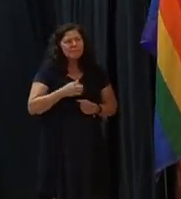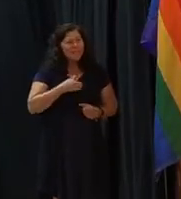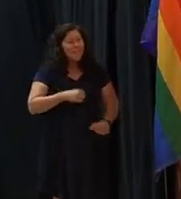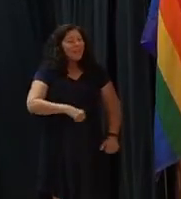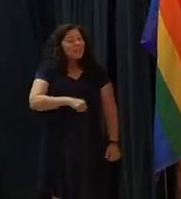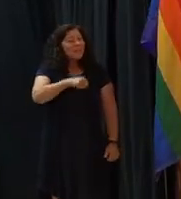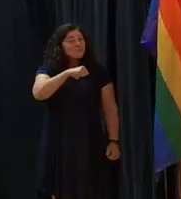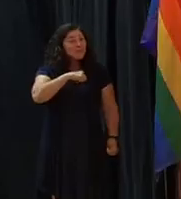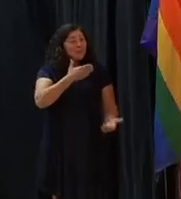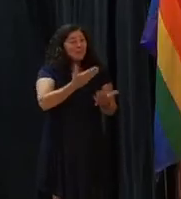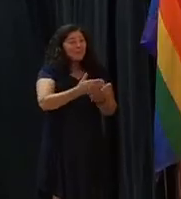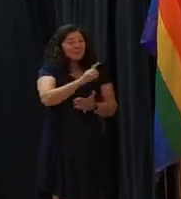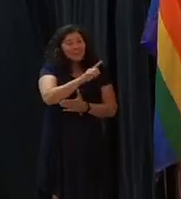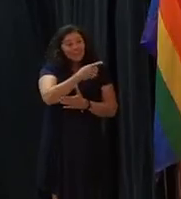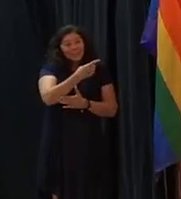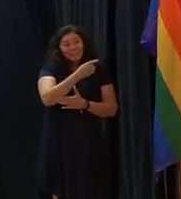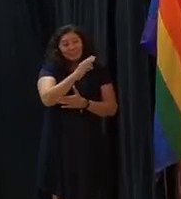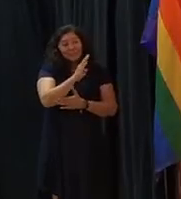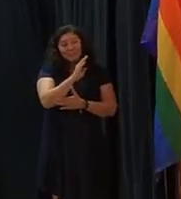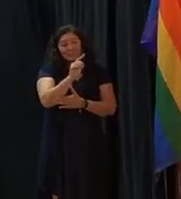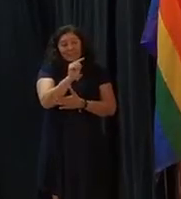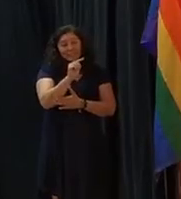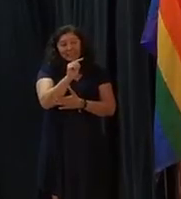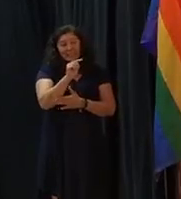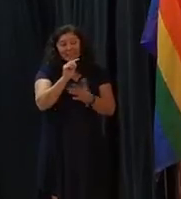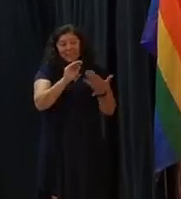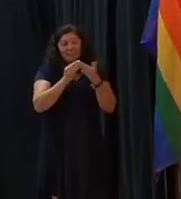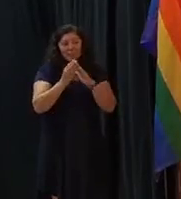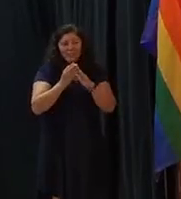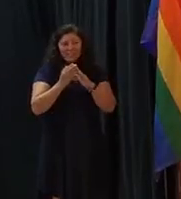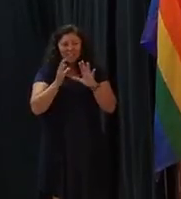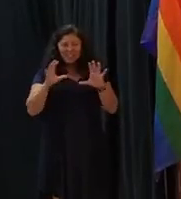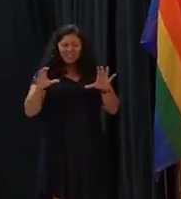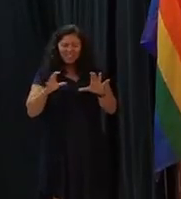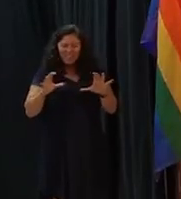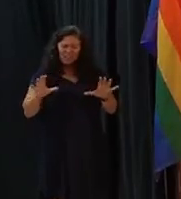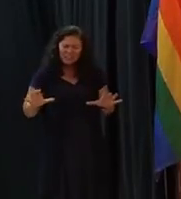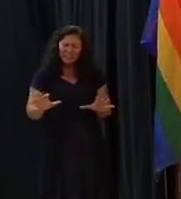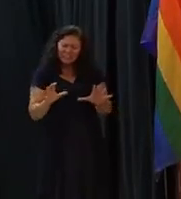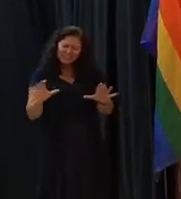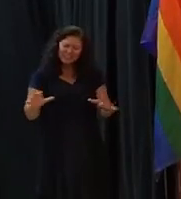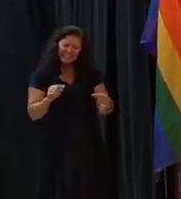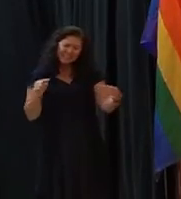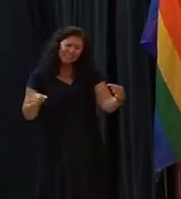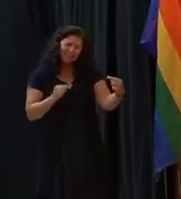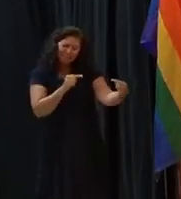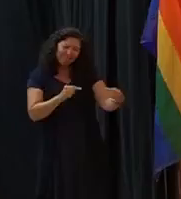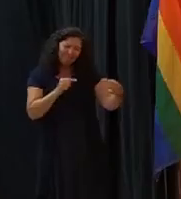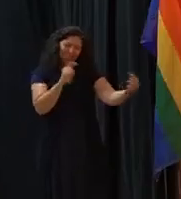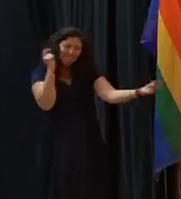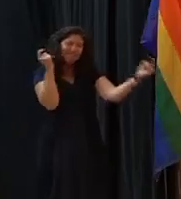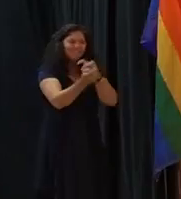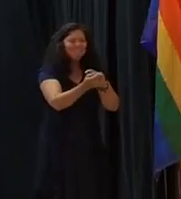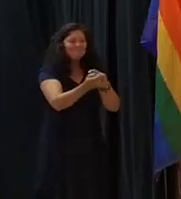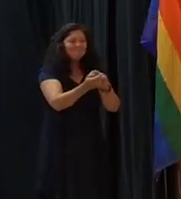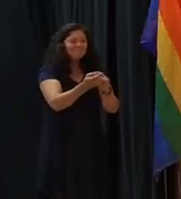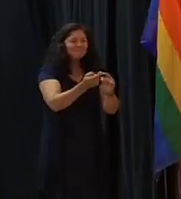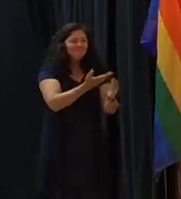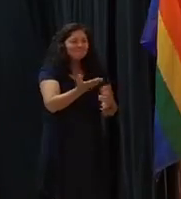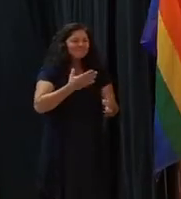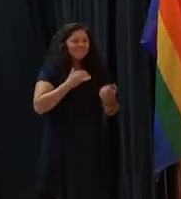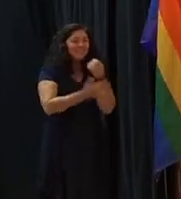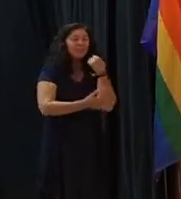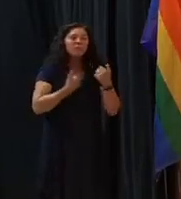that the LGBT community is pushing to change things in my country. We have a very important